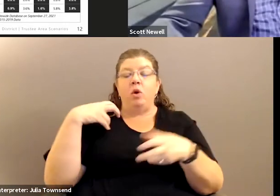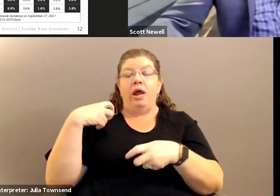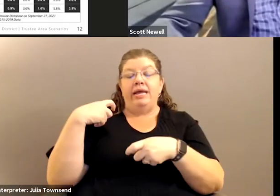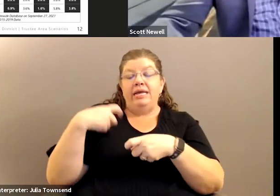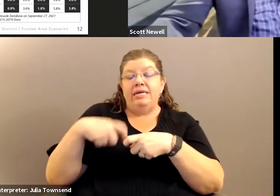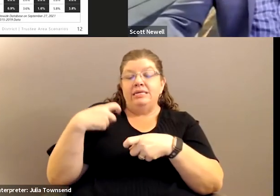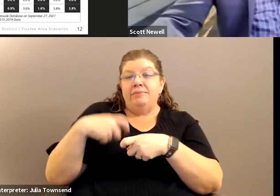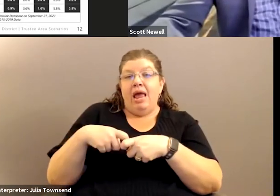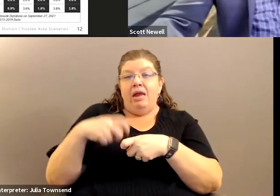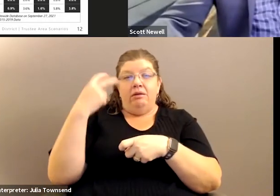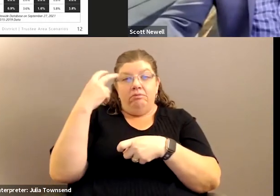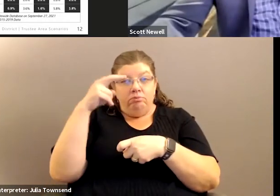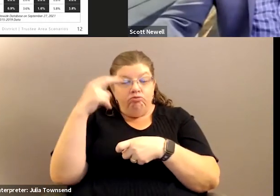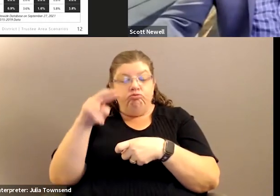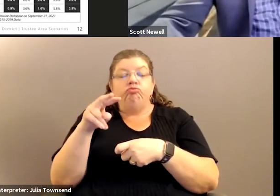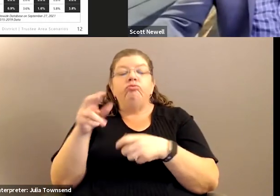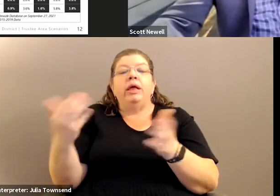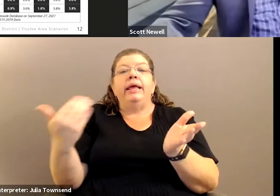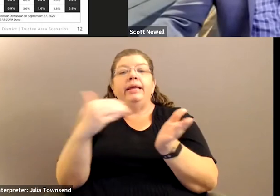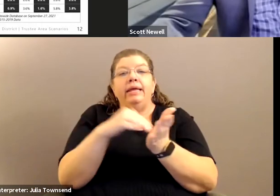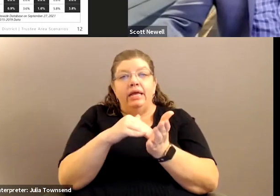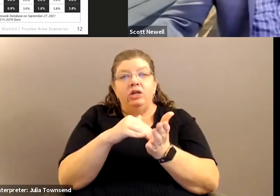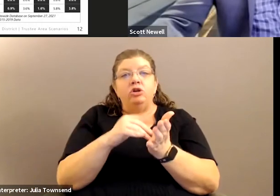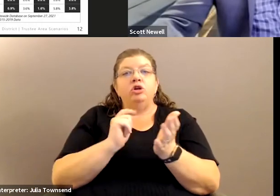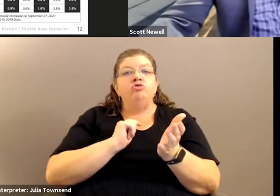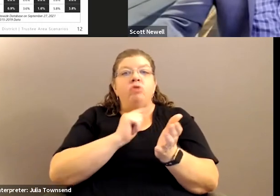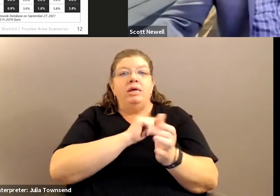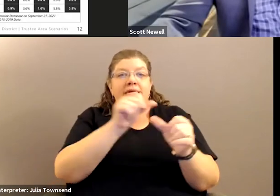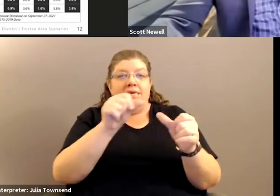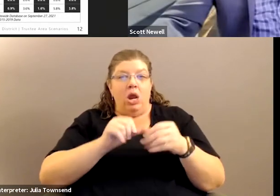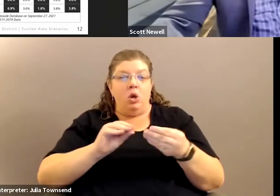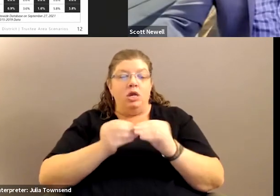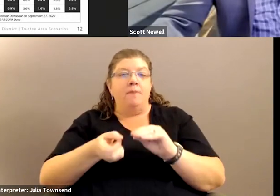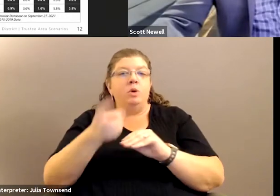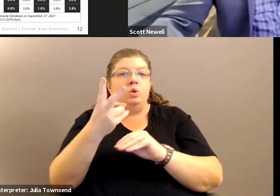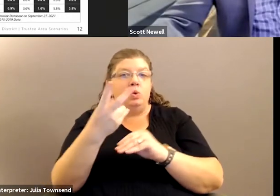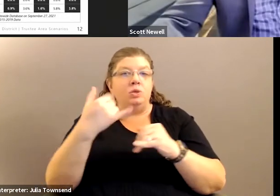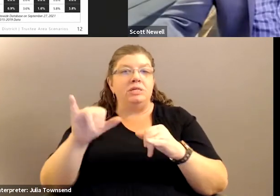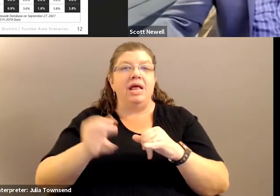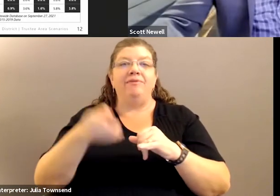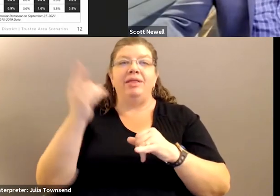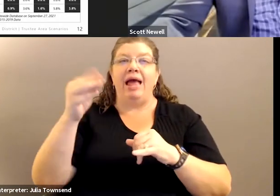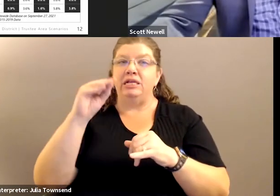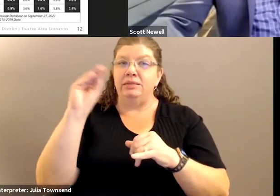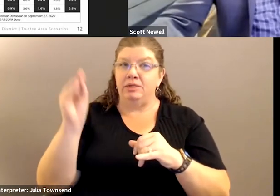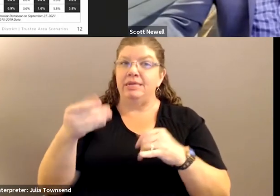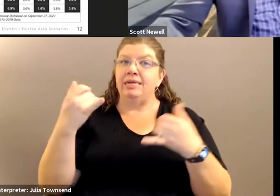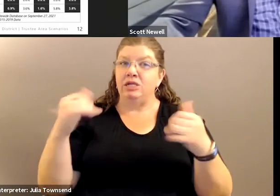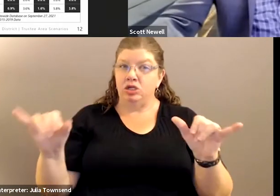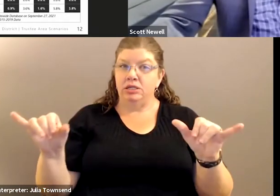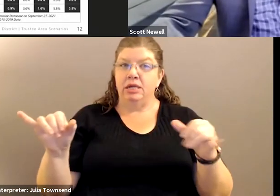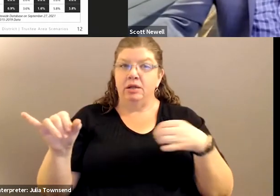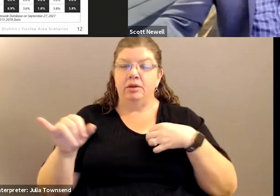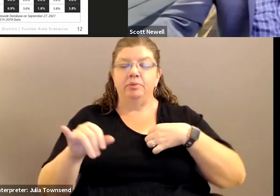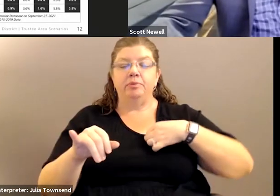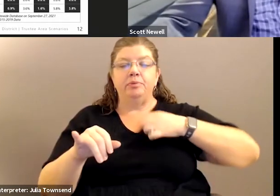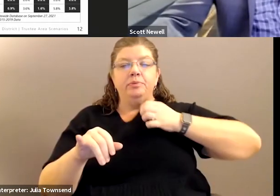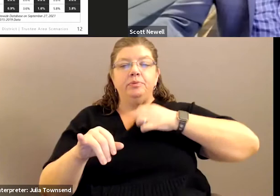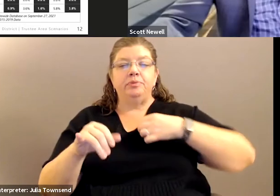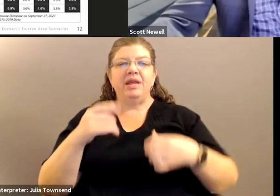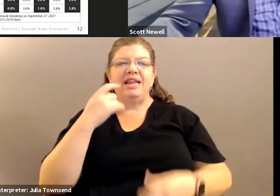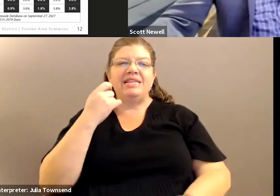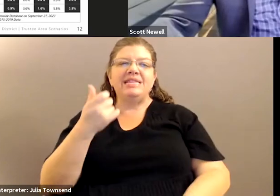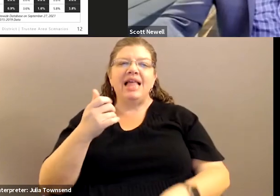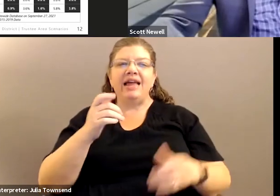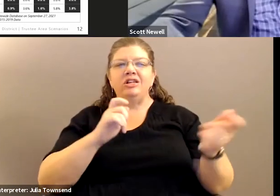population again trustee area number two still has the highest percentage there and there's a slight